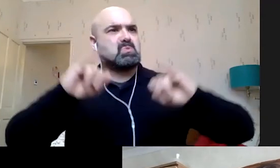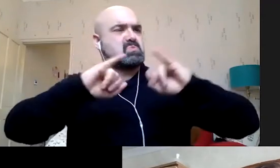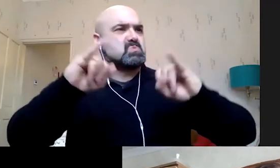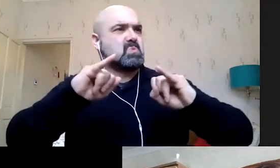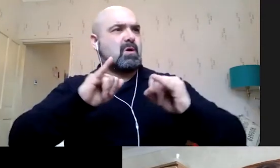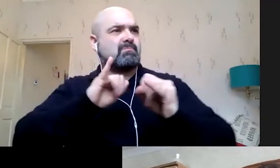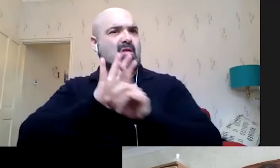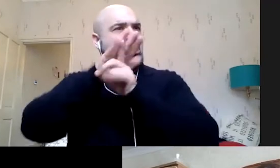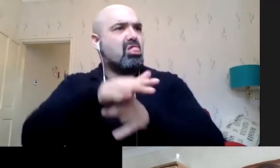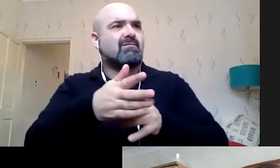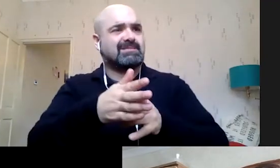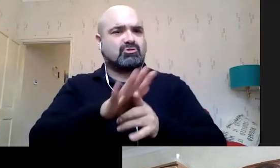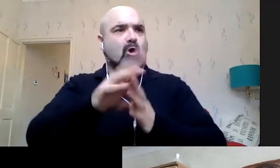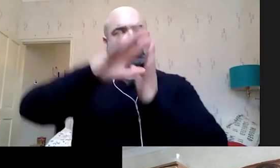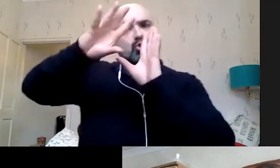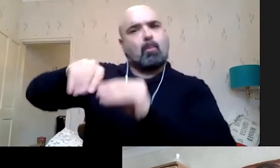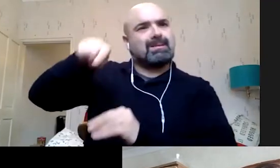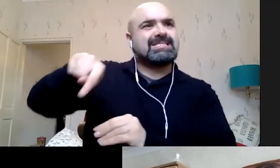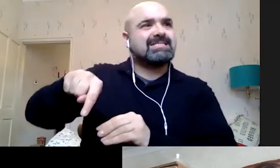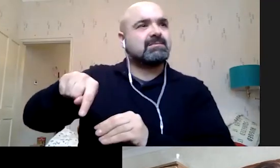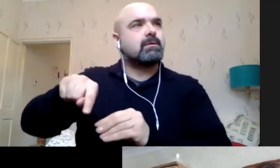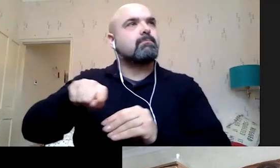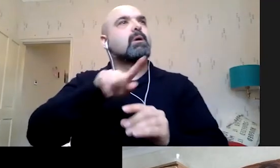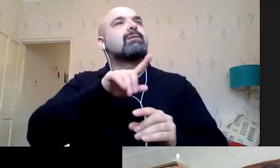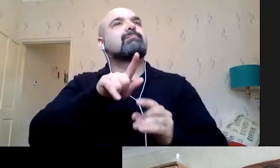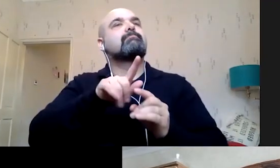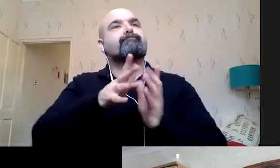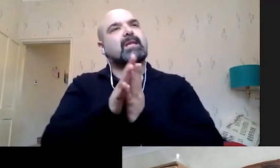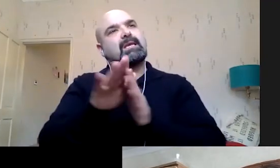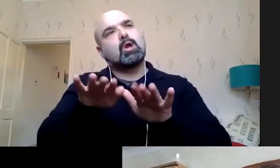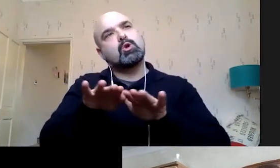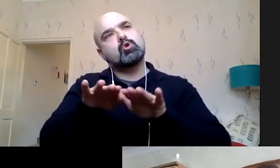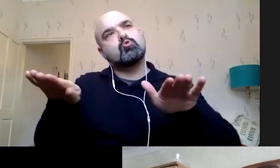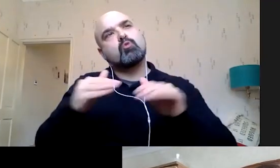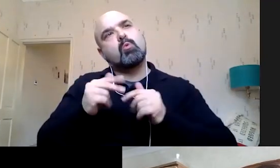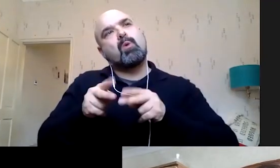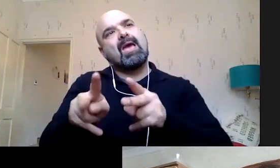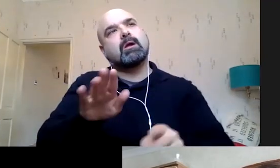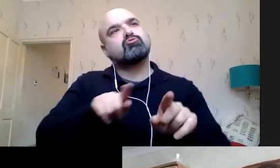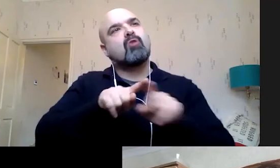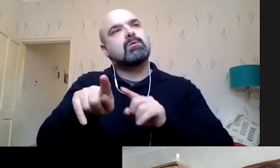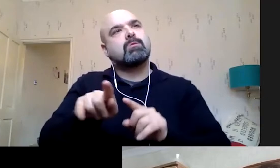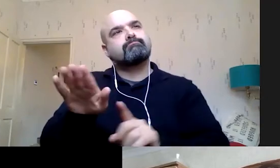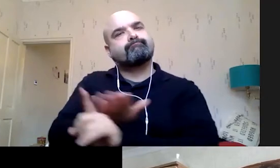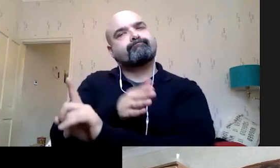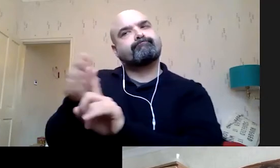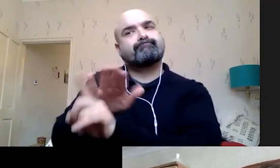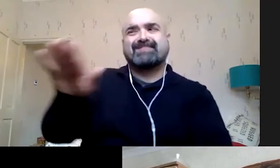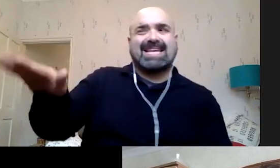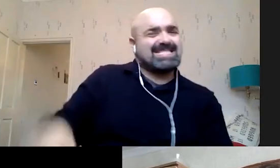to do it in a way that was, you know, relatively neutral, but, you know, trying to point out to people that you know, that